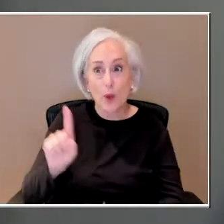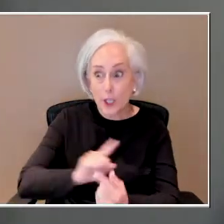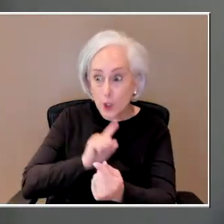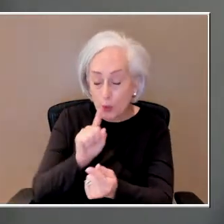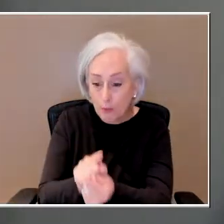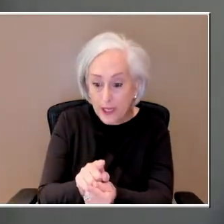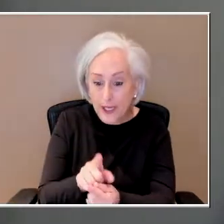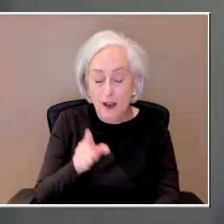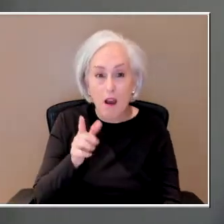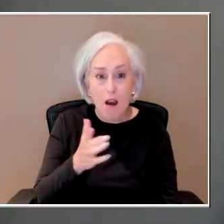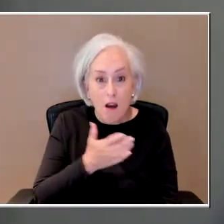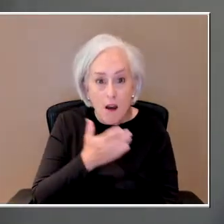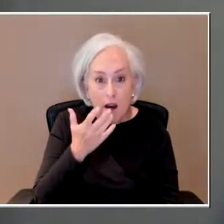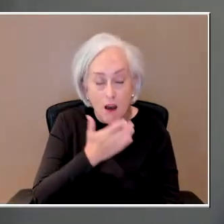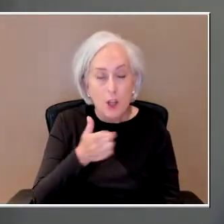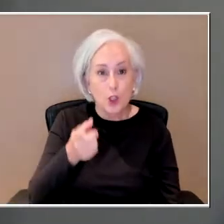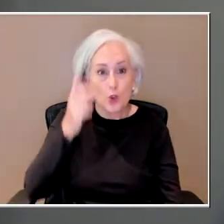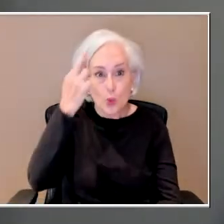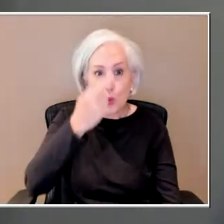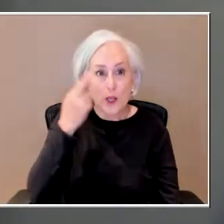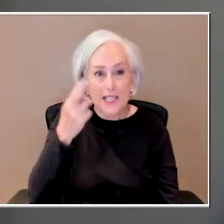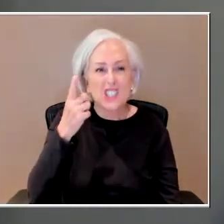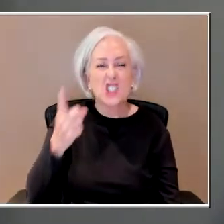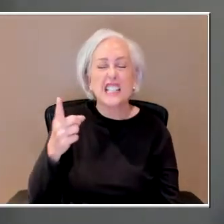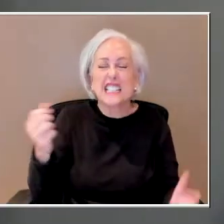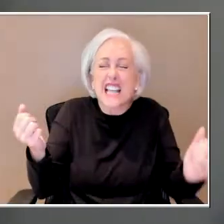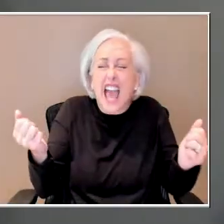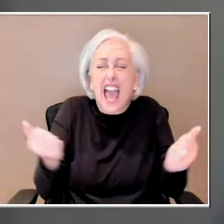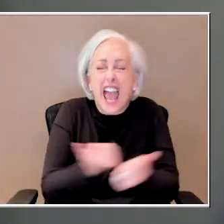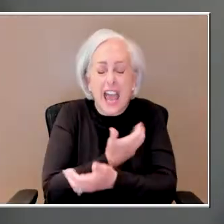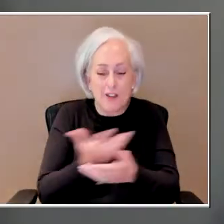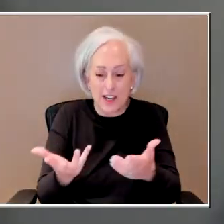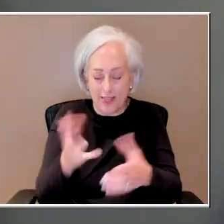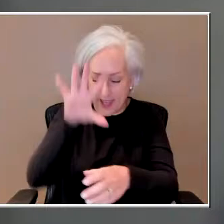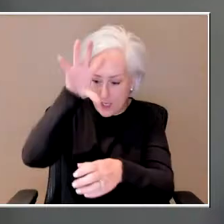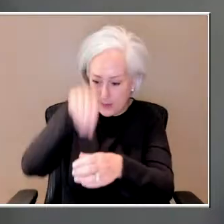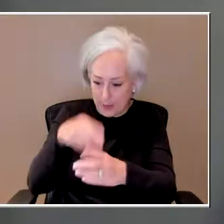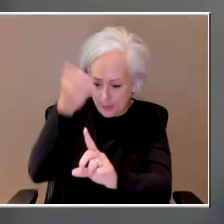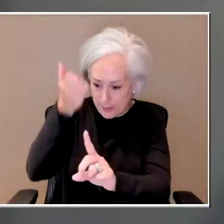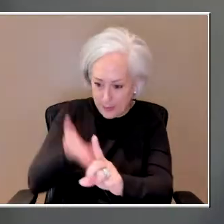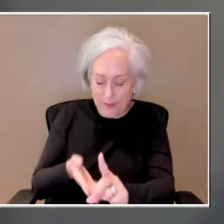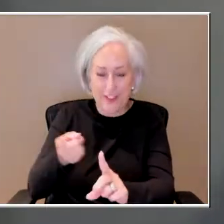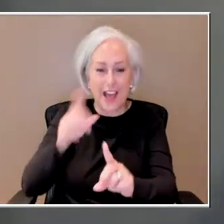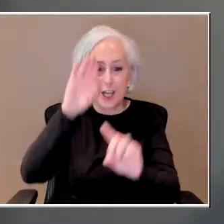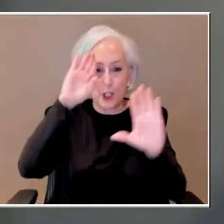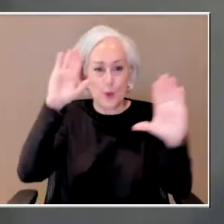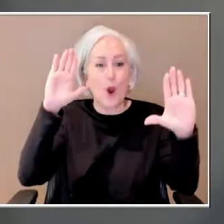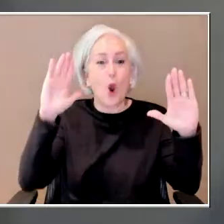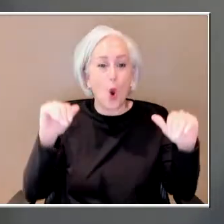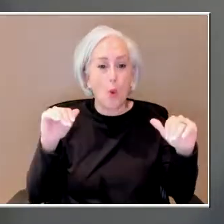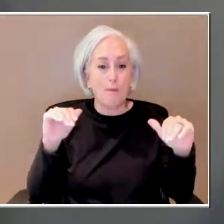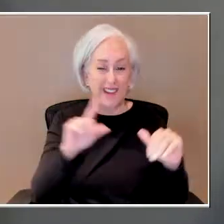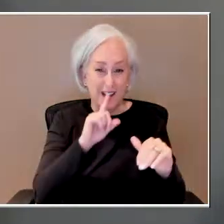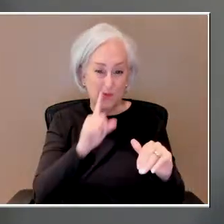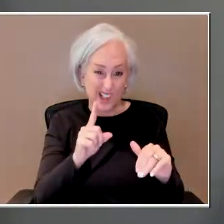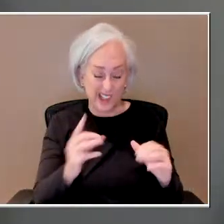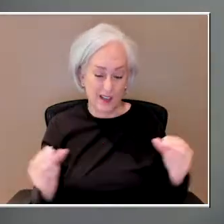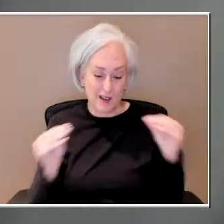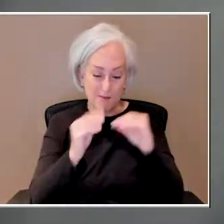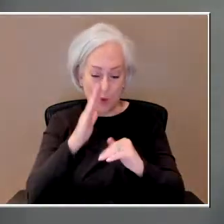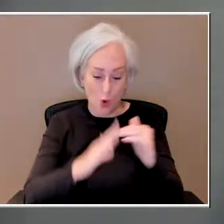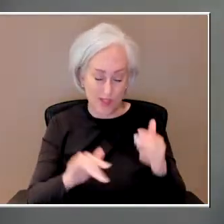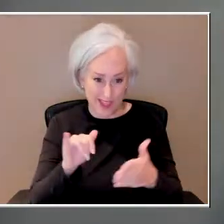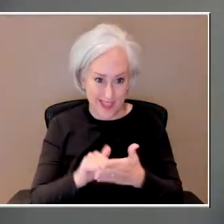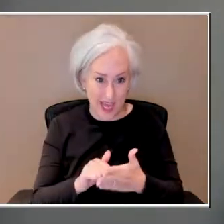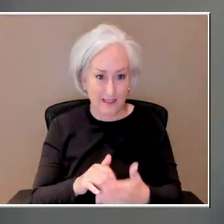you realize that she is everything that everybody has hoped her to be and so much more. Just